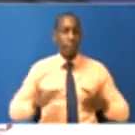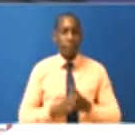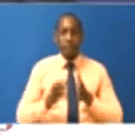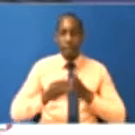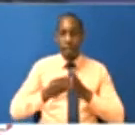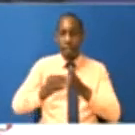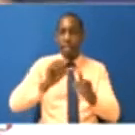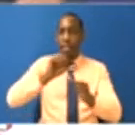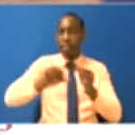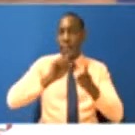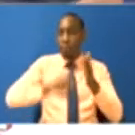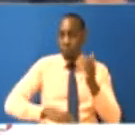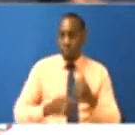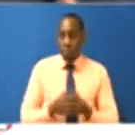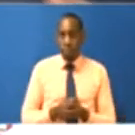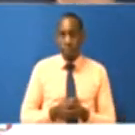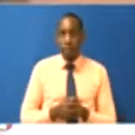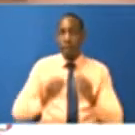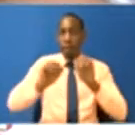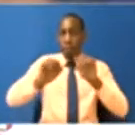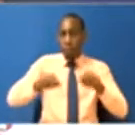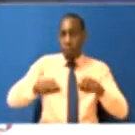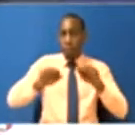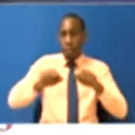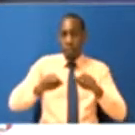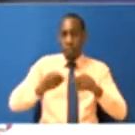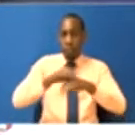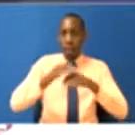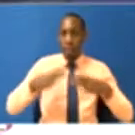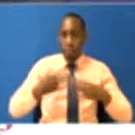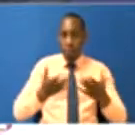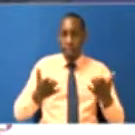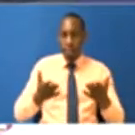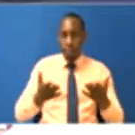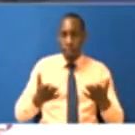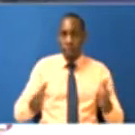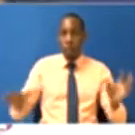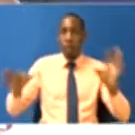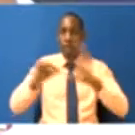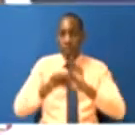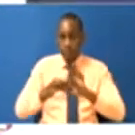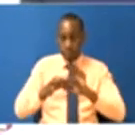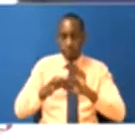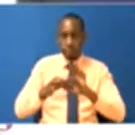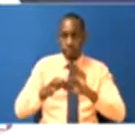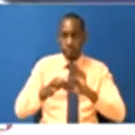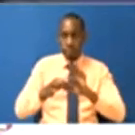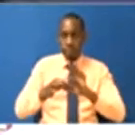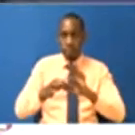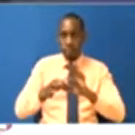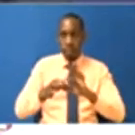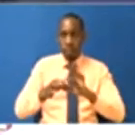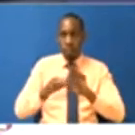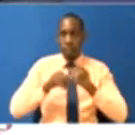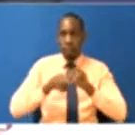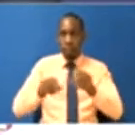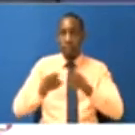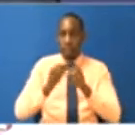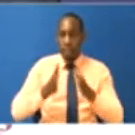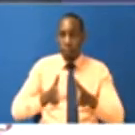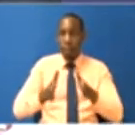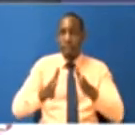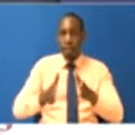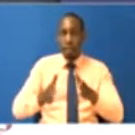leadership is about being able to get people in one basket to move in one direction